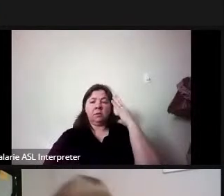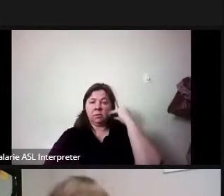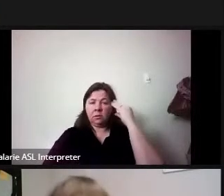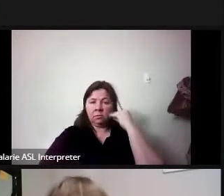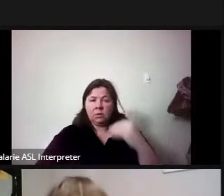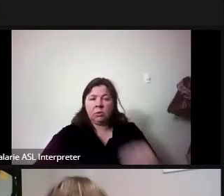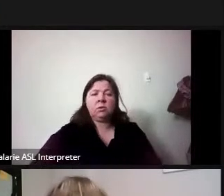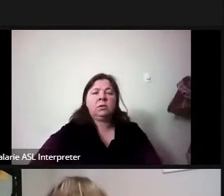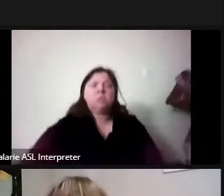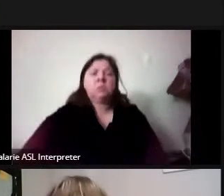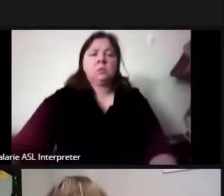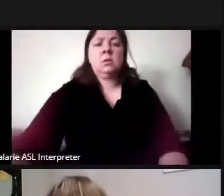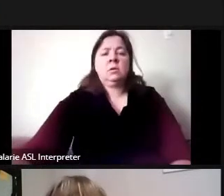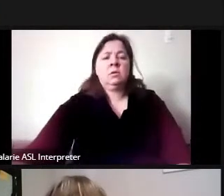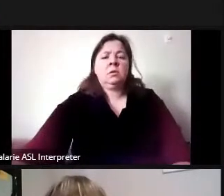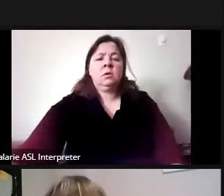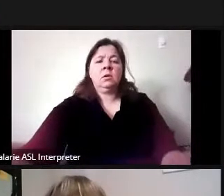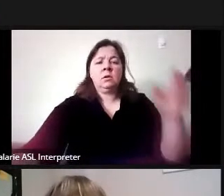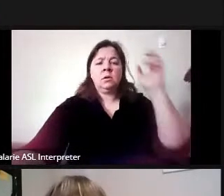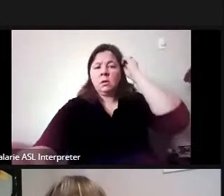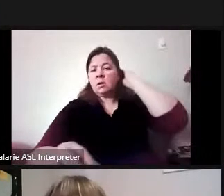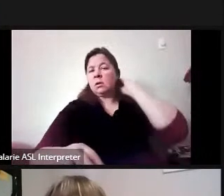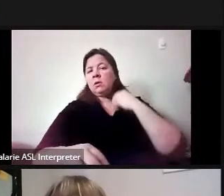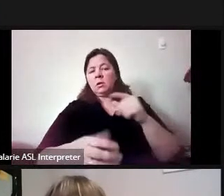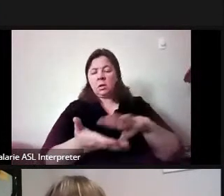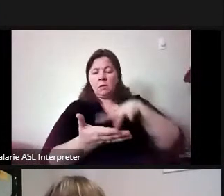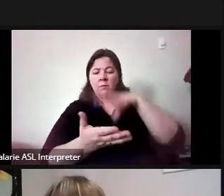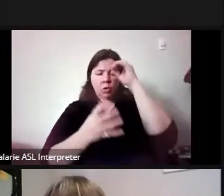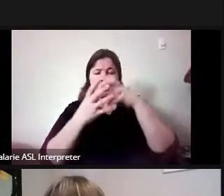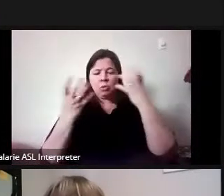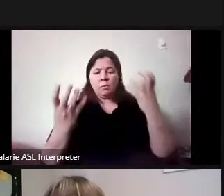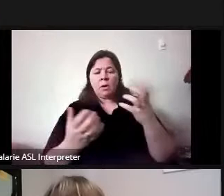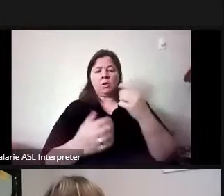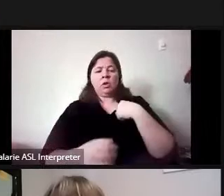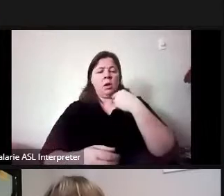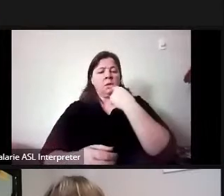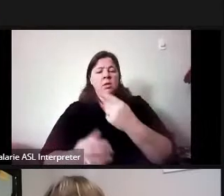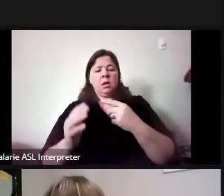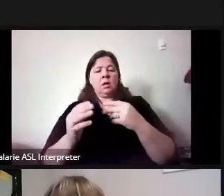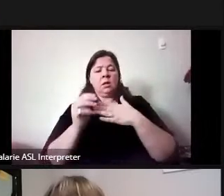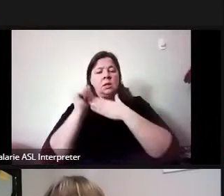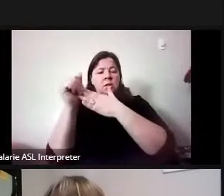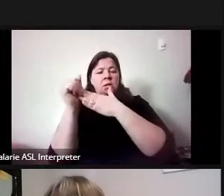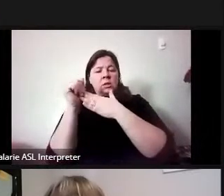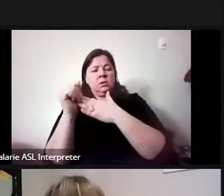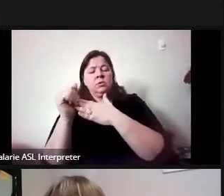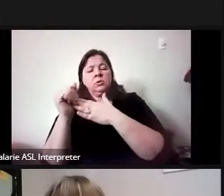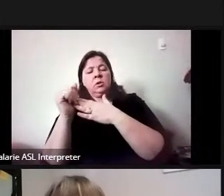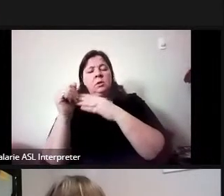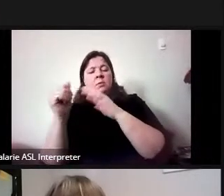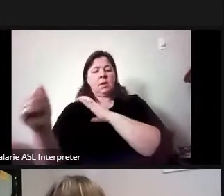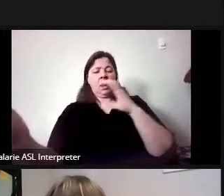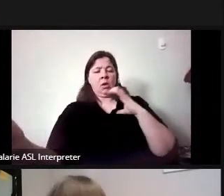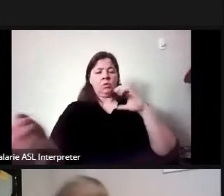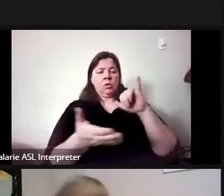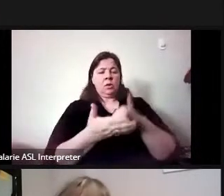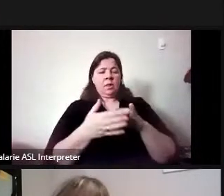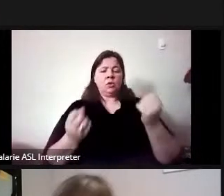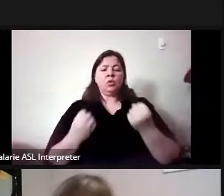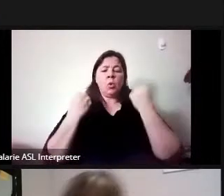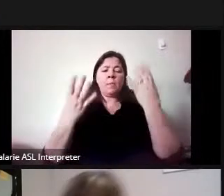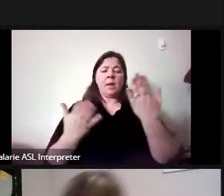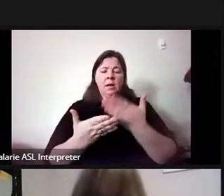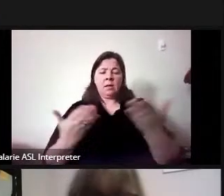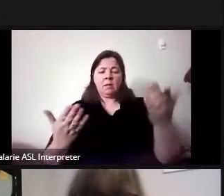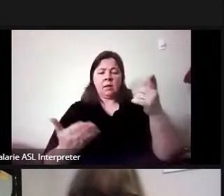has learned so much that I often tell so many people, even in leadership council, that so many